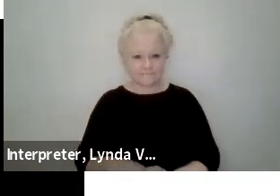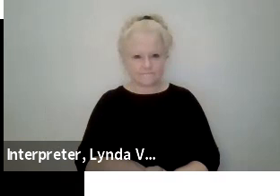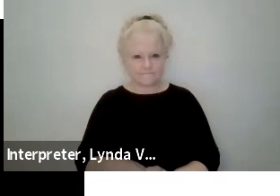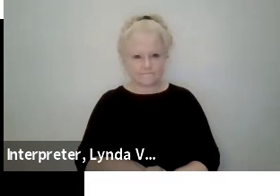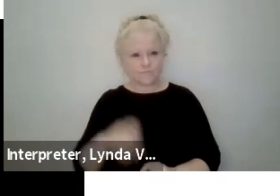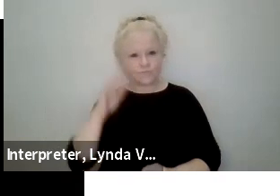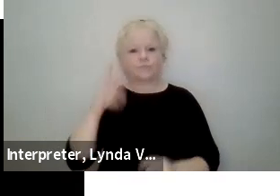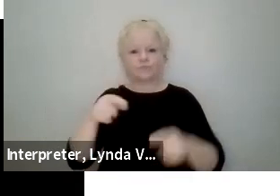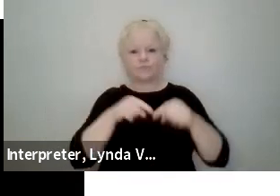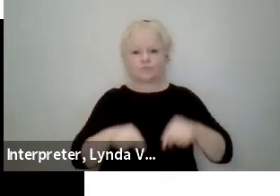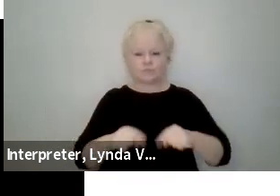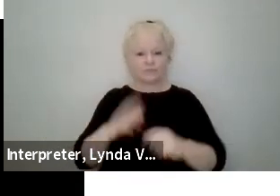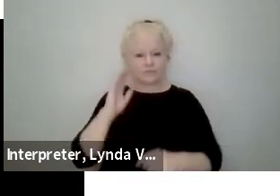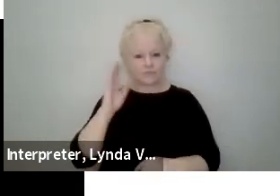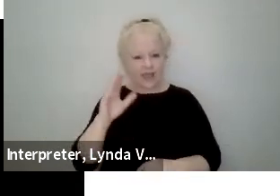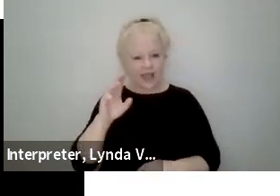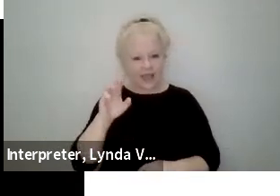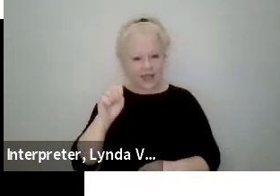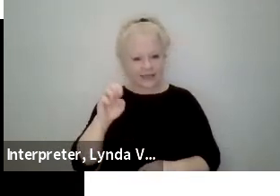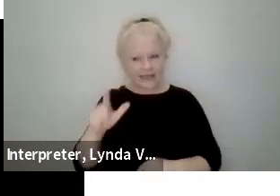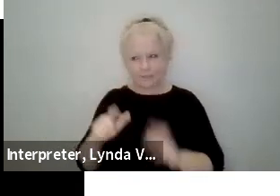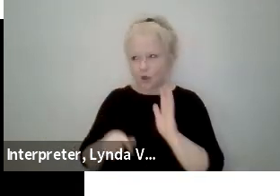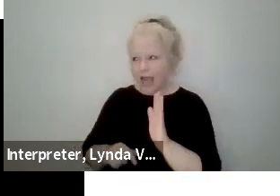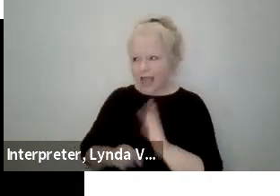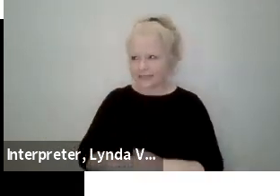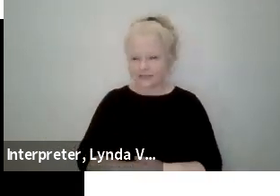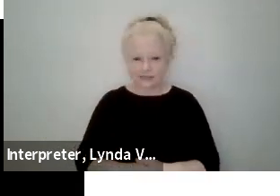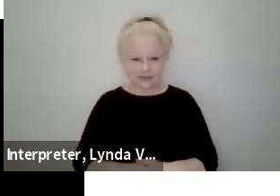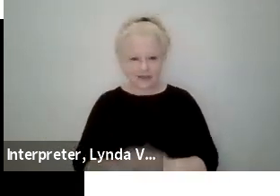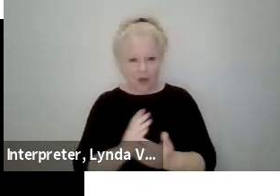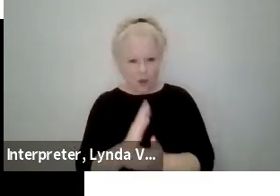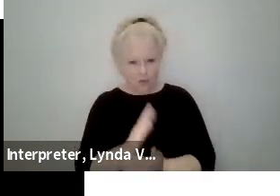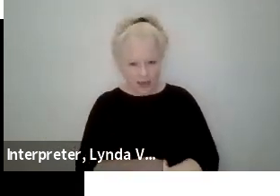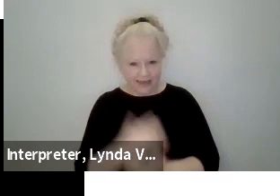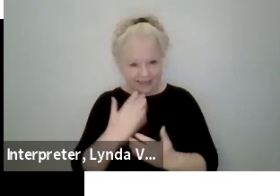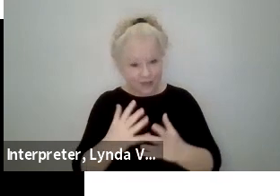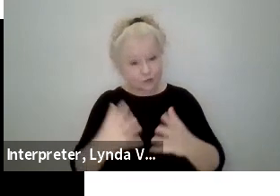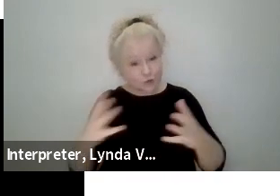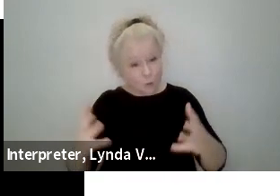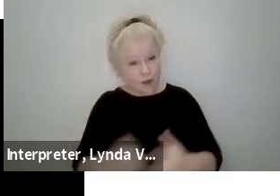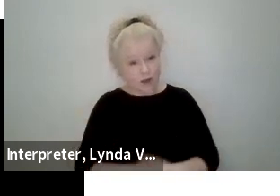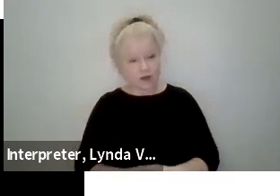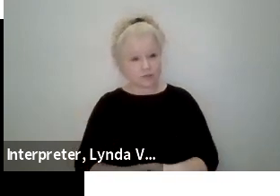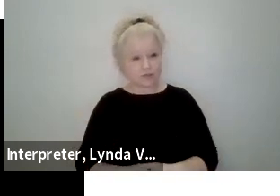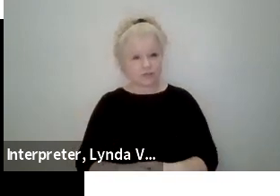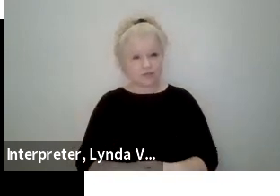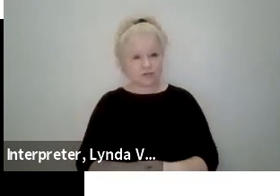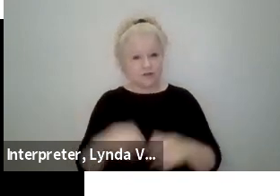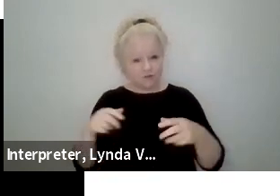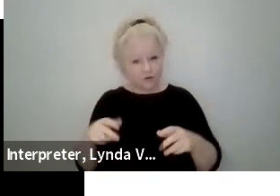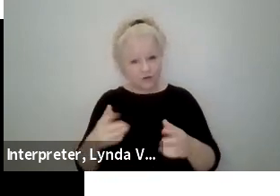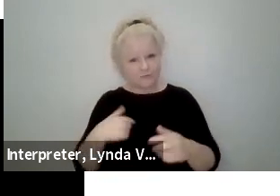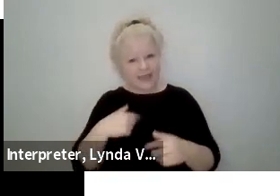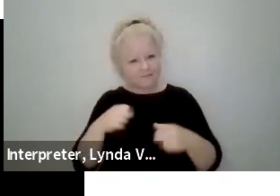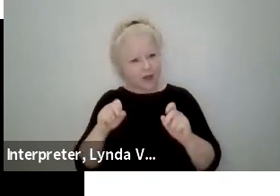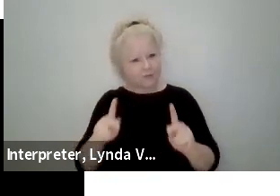Hi, Samuel. Hi. All right. So thank you so much for allowing me the